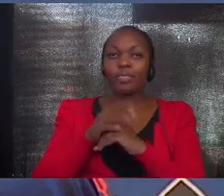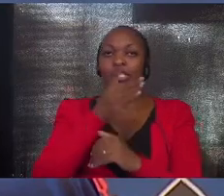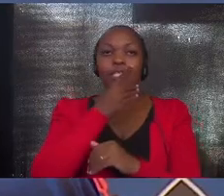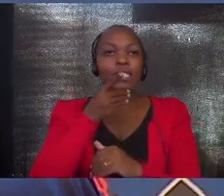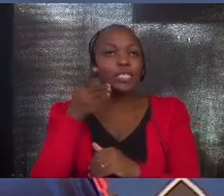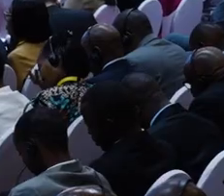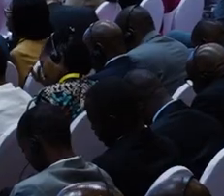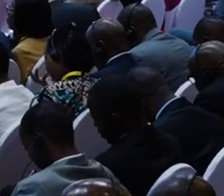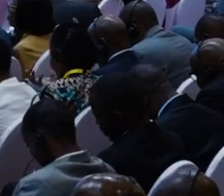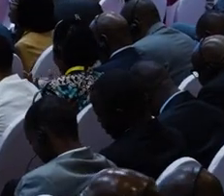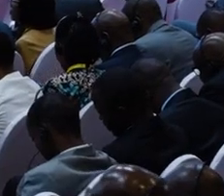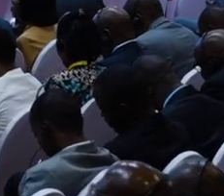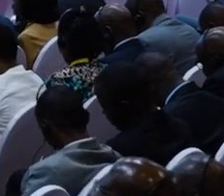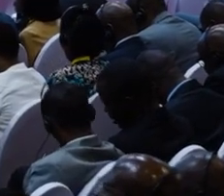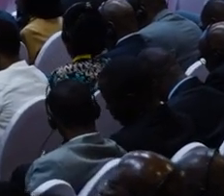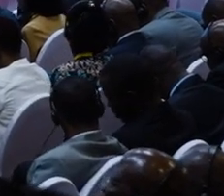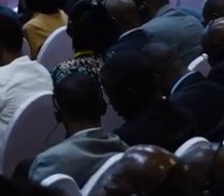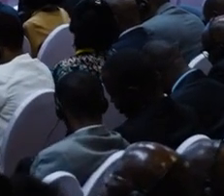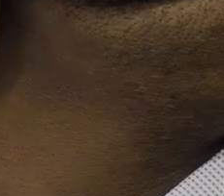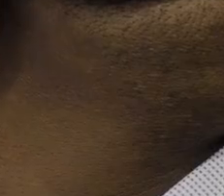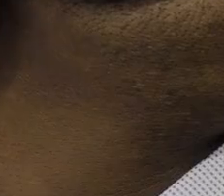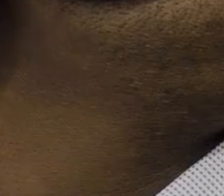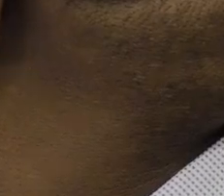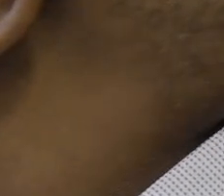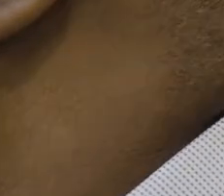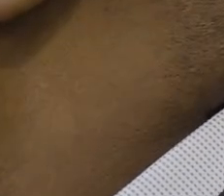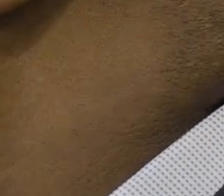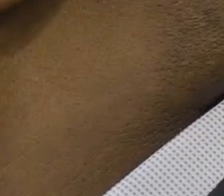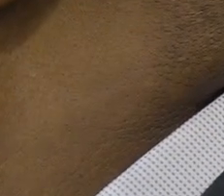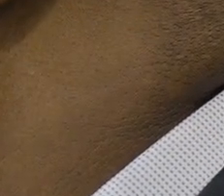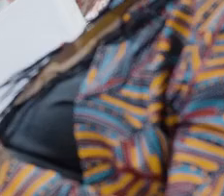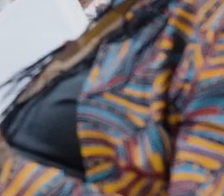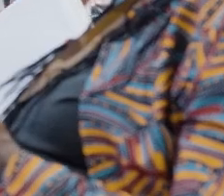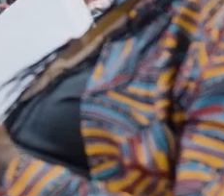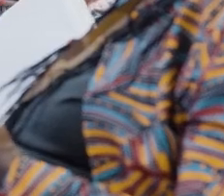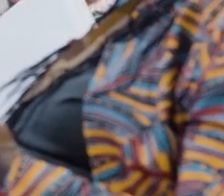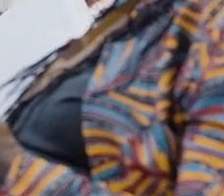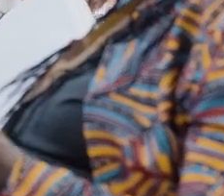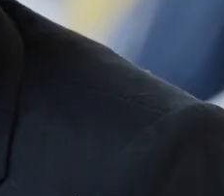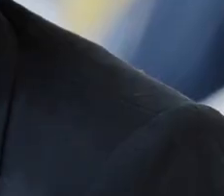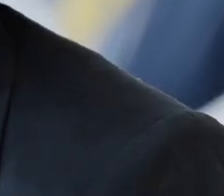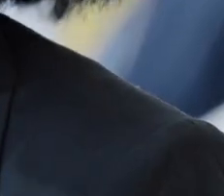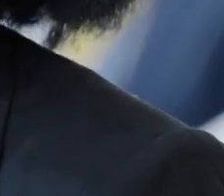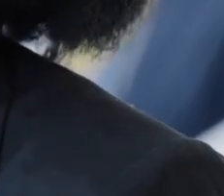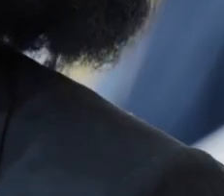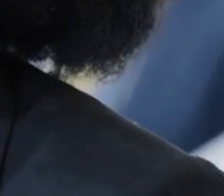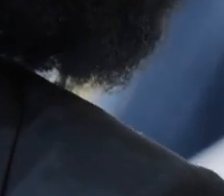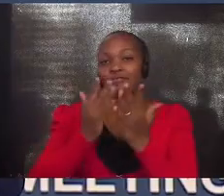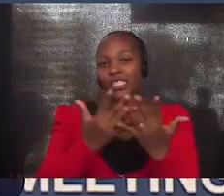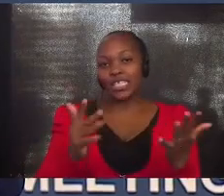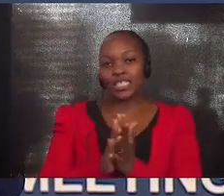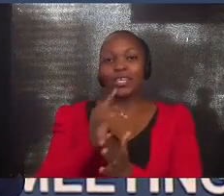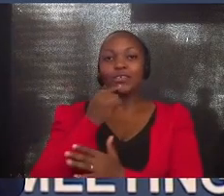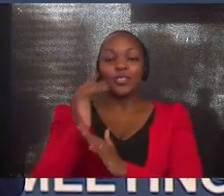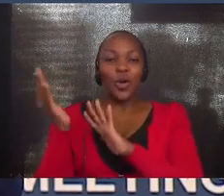progressively is becoming what it is. So the challenges are too many, but the opportunities are too many as well.